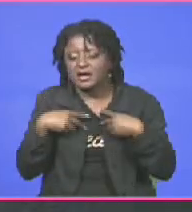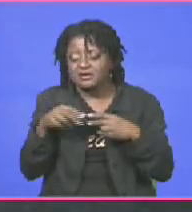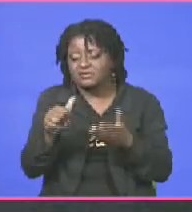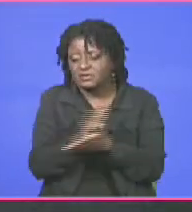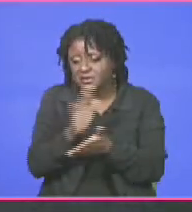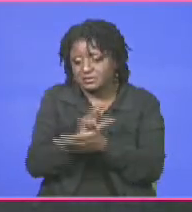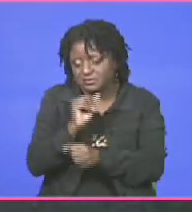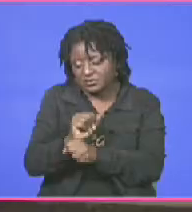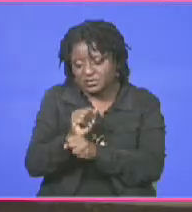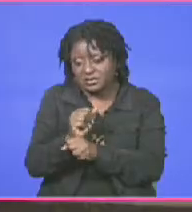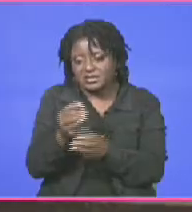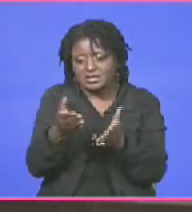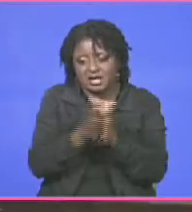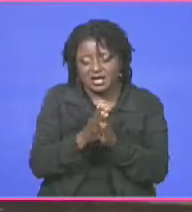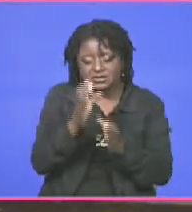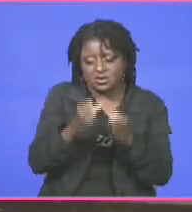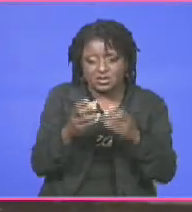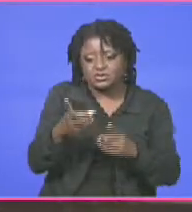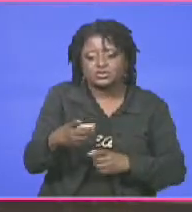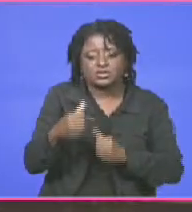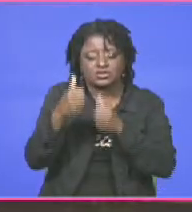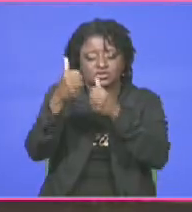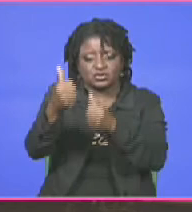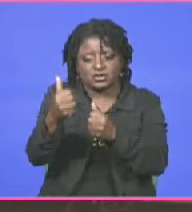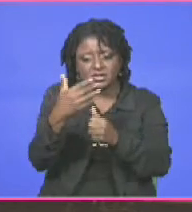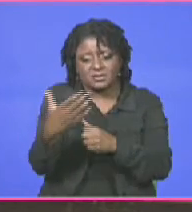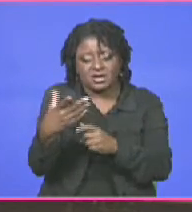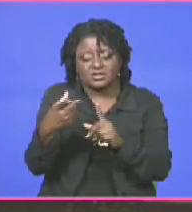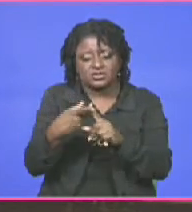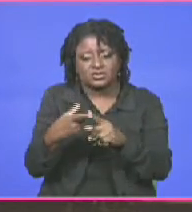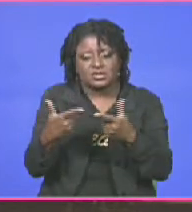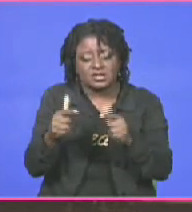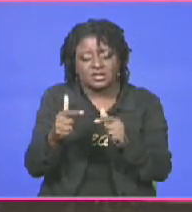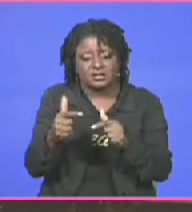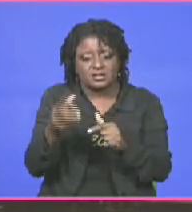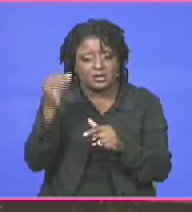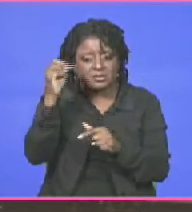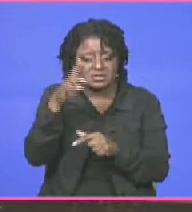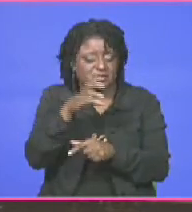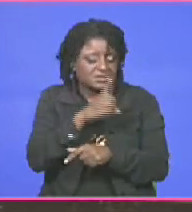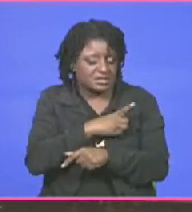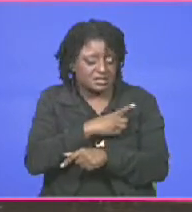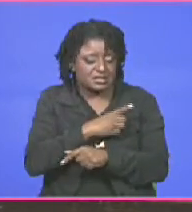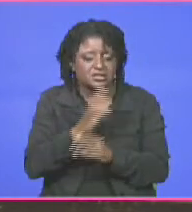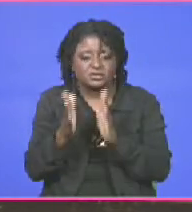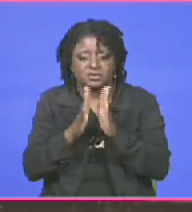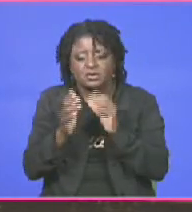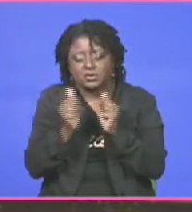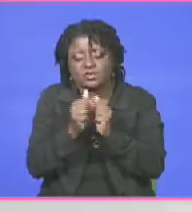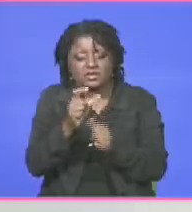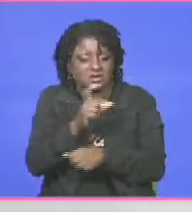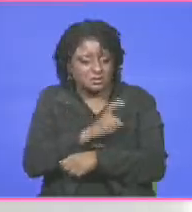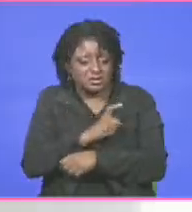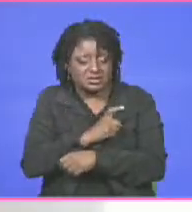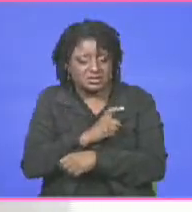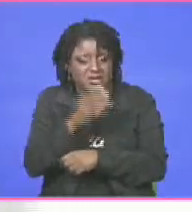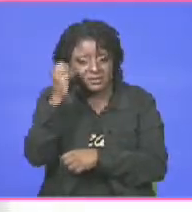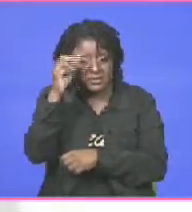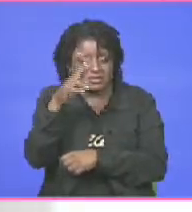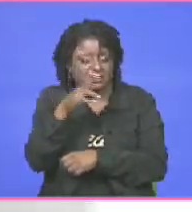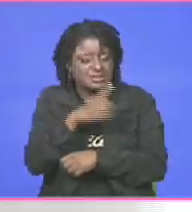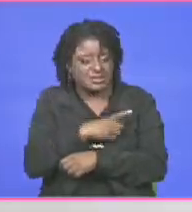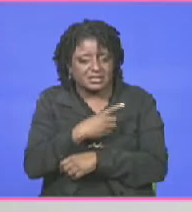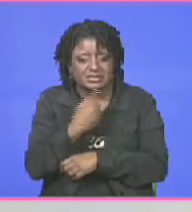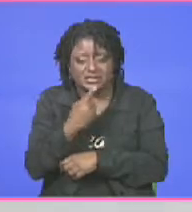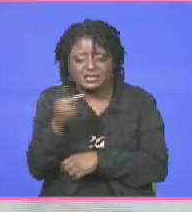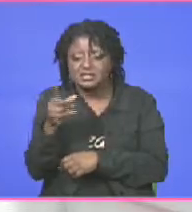the case to allow Mr. Delaney to consult with the police, and the court agreed. When the proceedings resumed, Mr. Delaney informed the court that